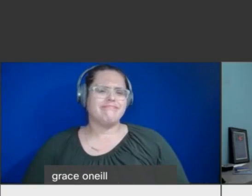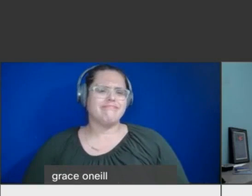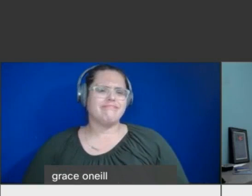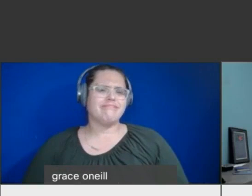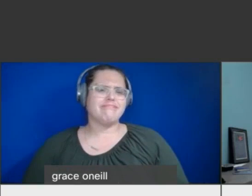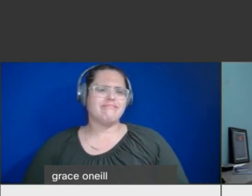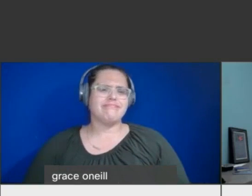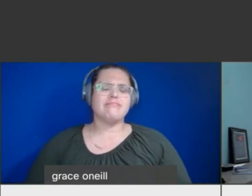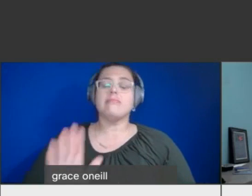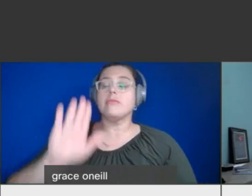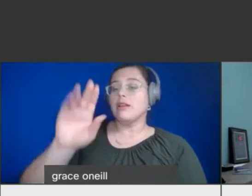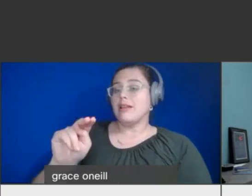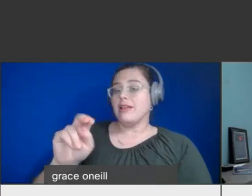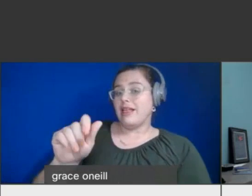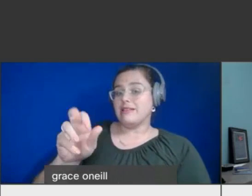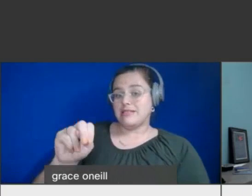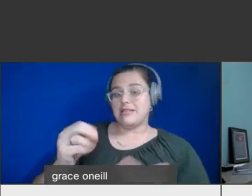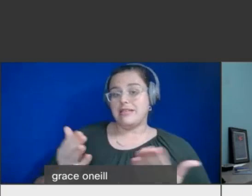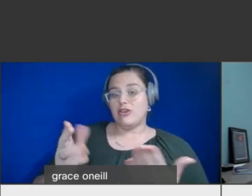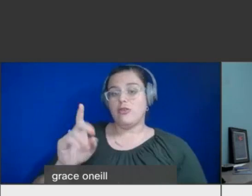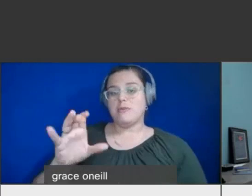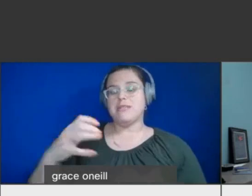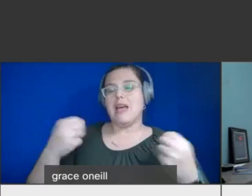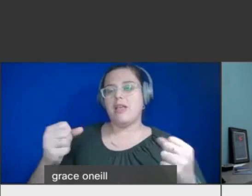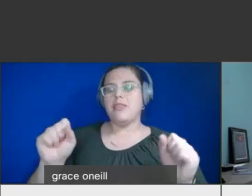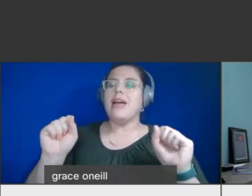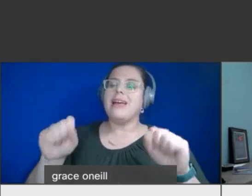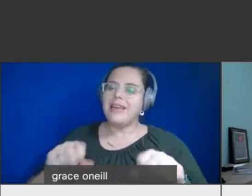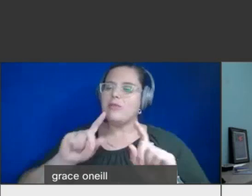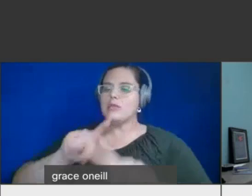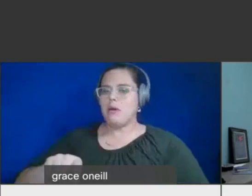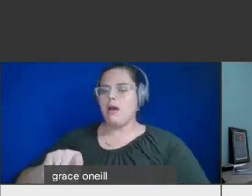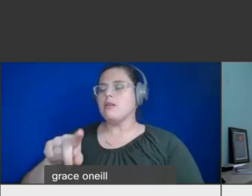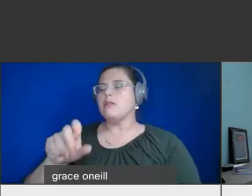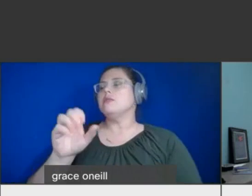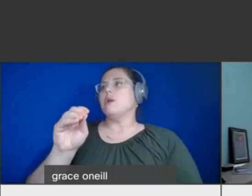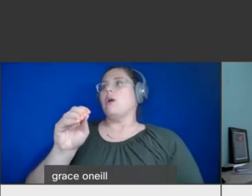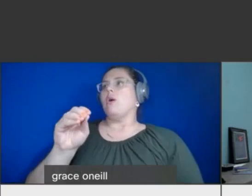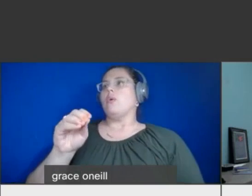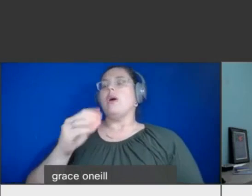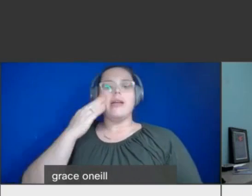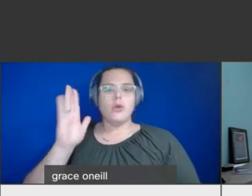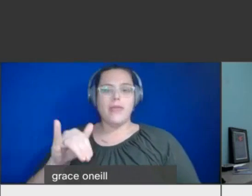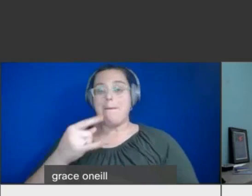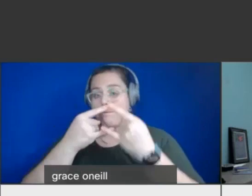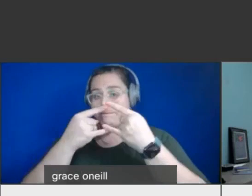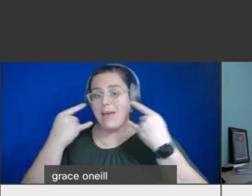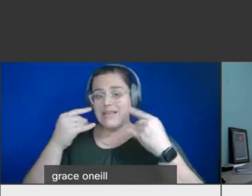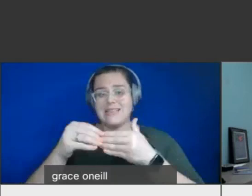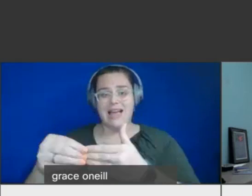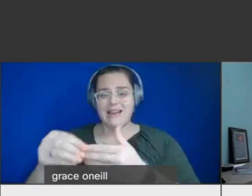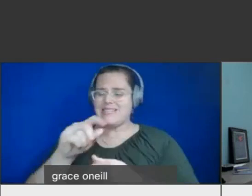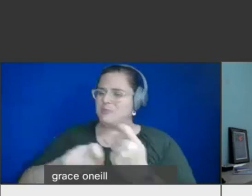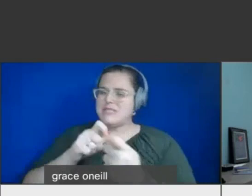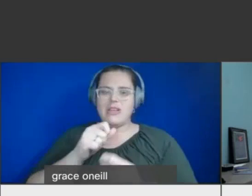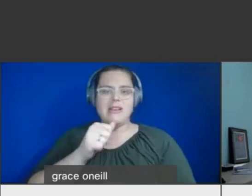Hi, Director Reese. What I can say is that while the mask guidance doesn't say specifically that